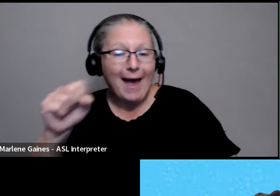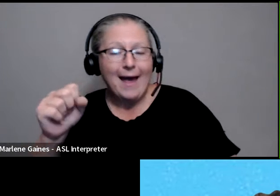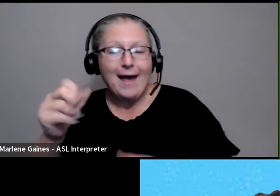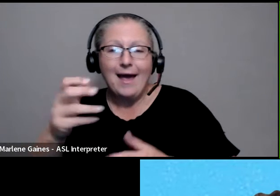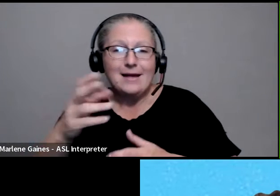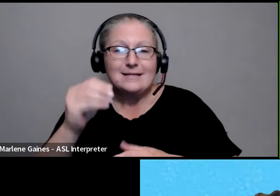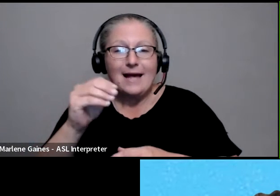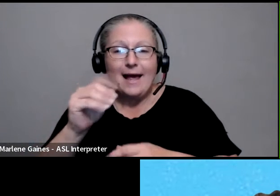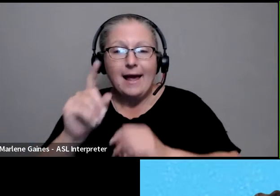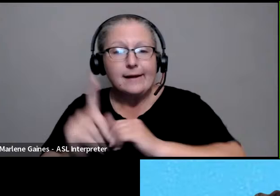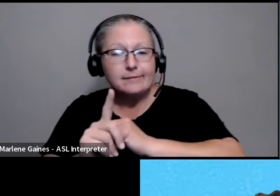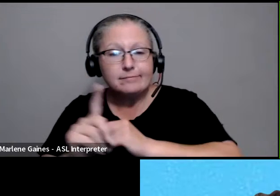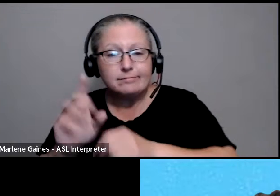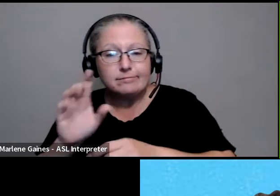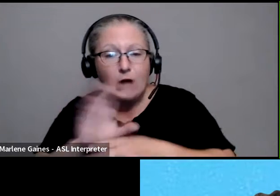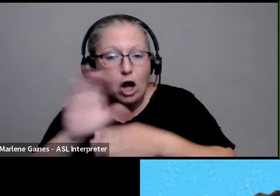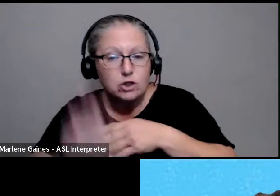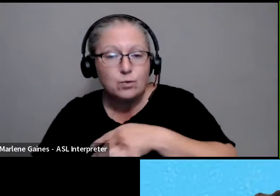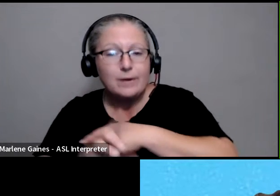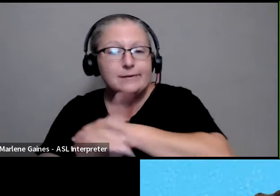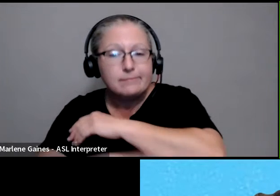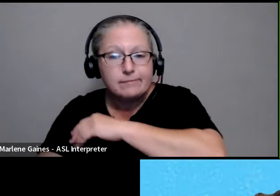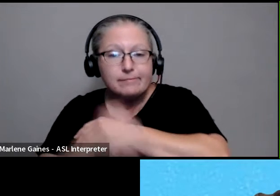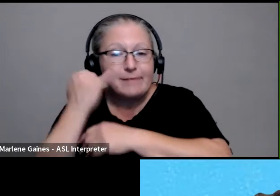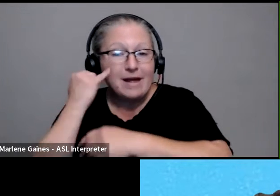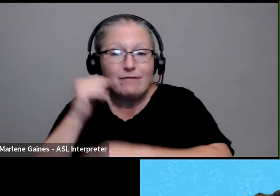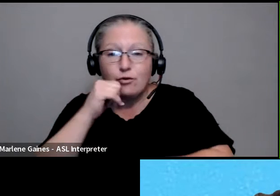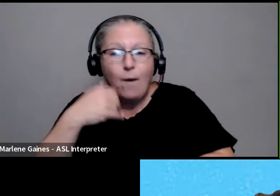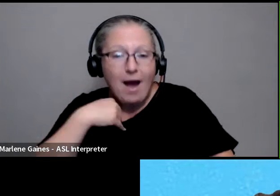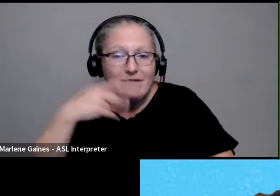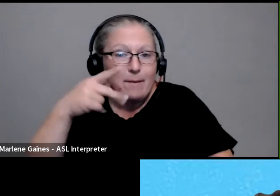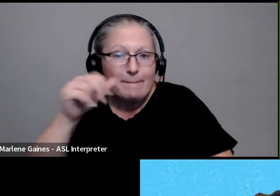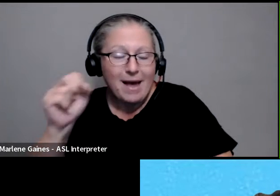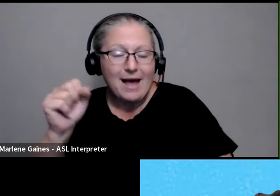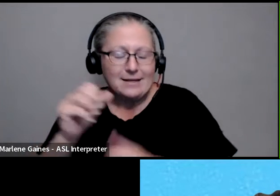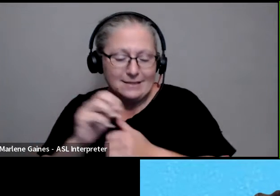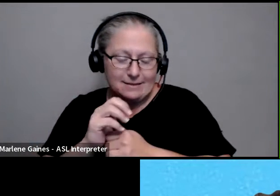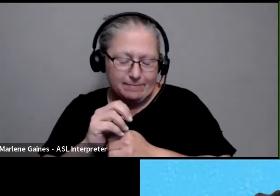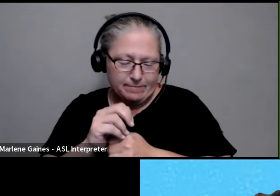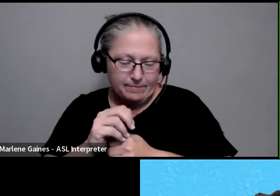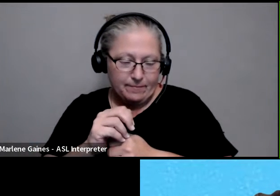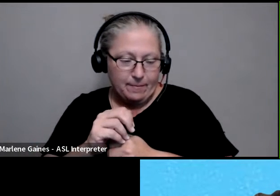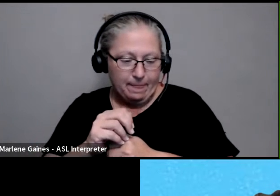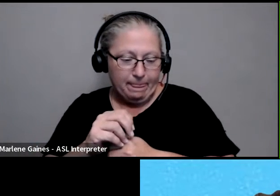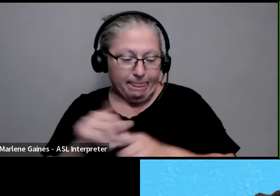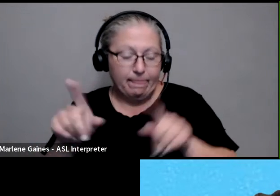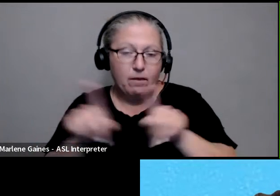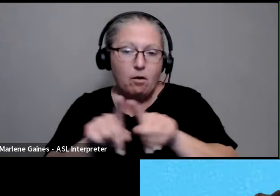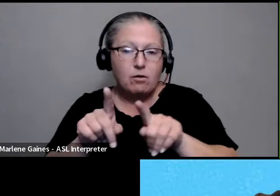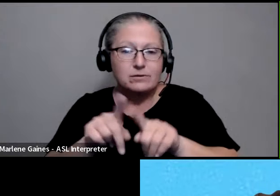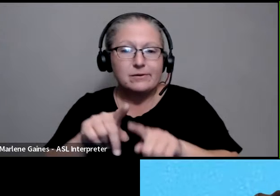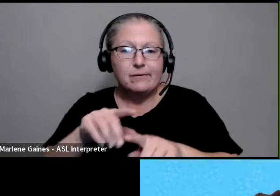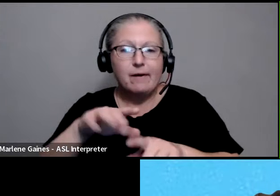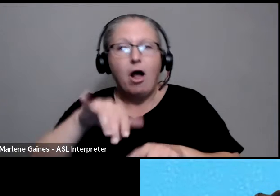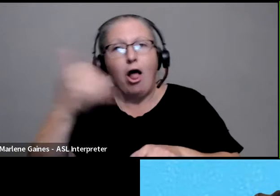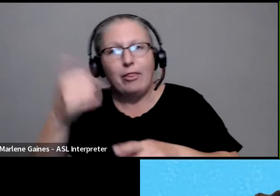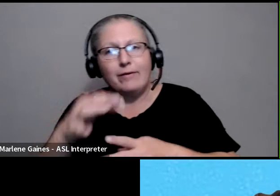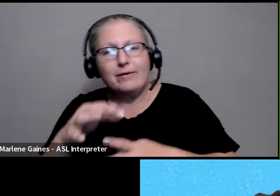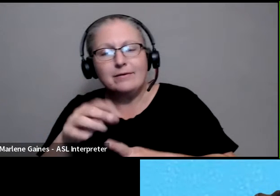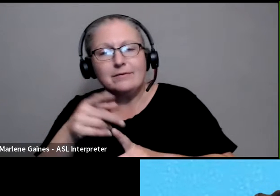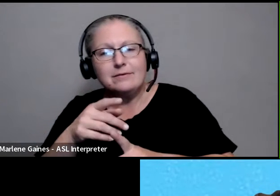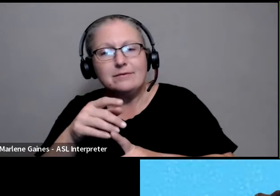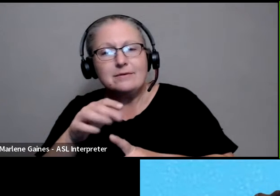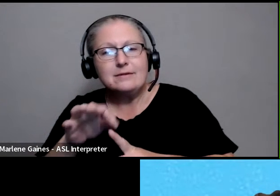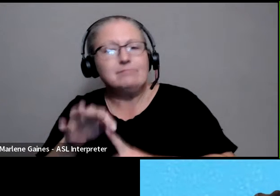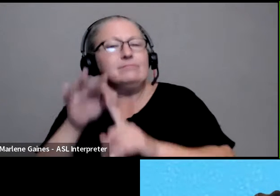the disciplinary, consequence if you don't have your pass, as well as all the exceptions. I